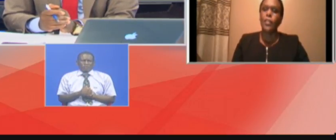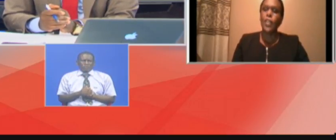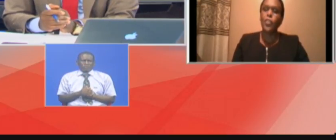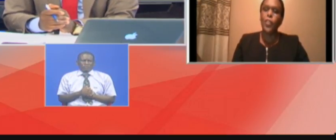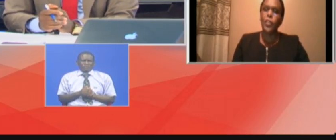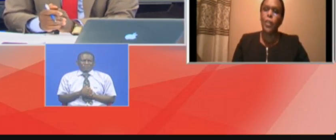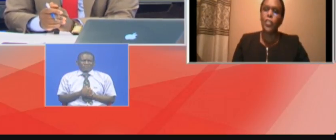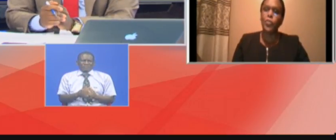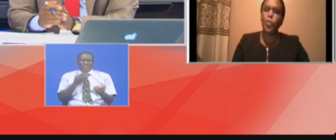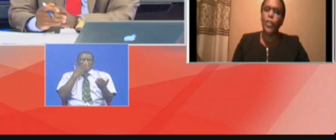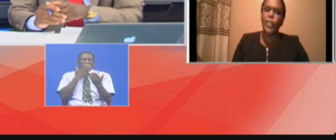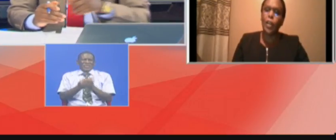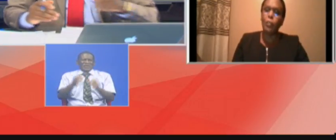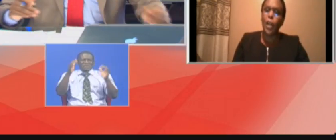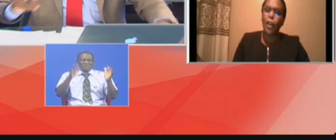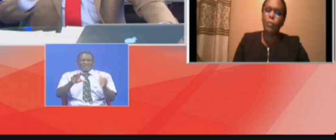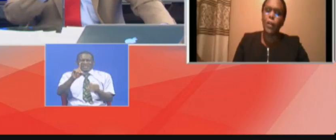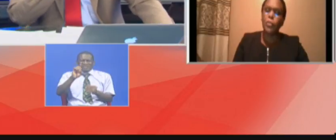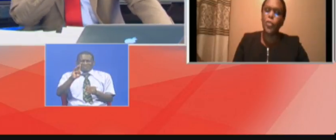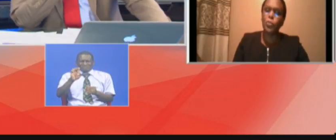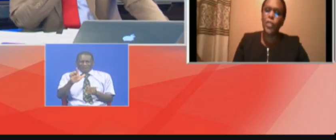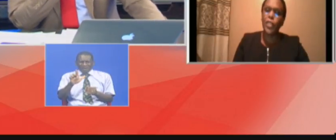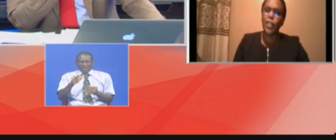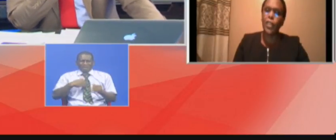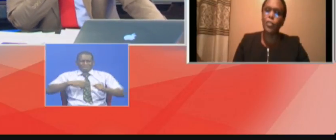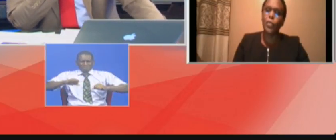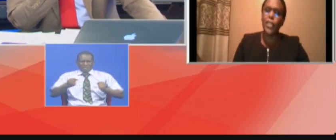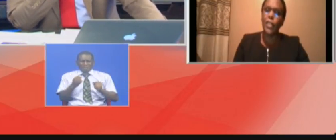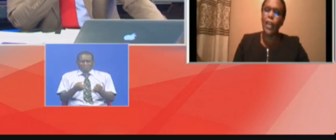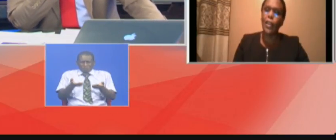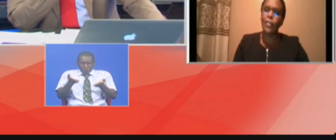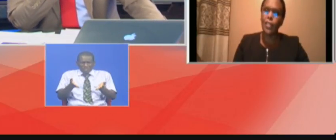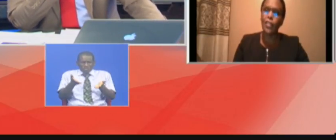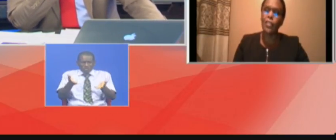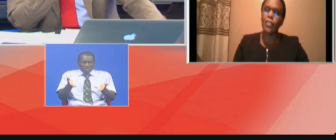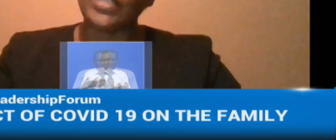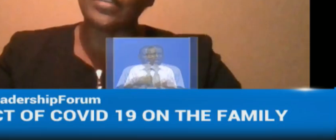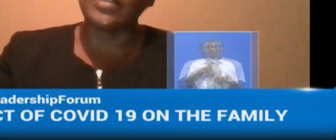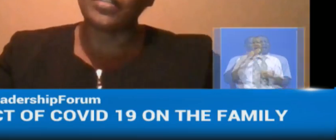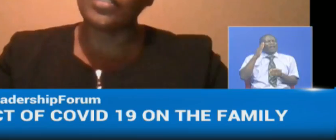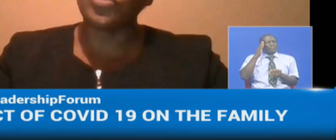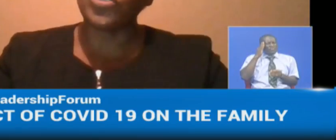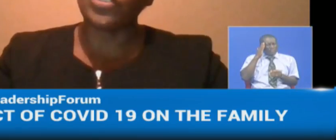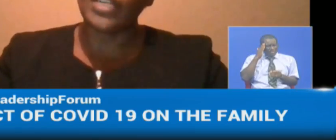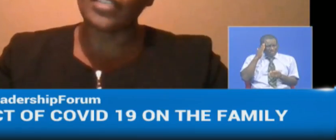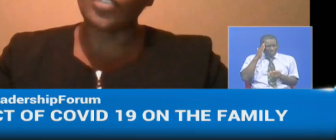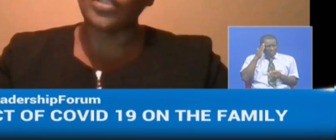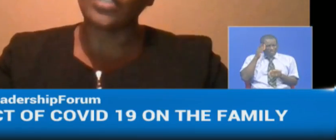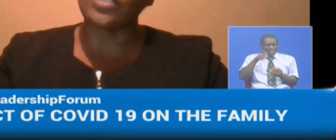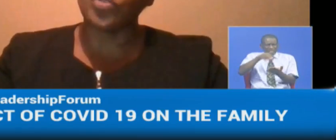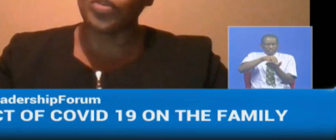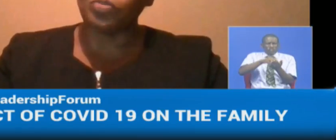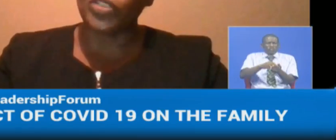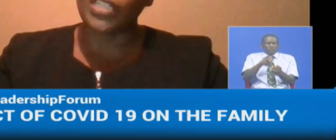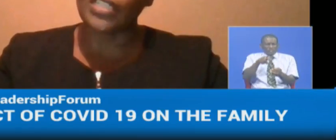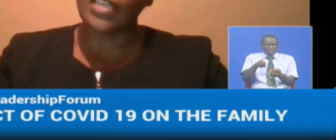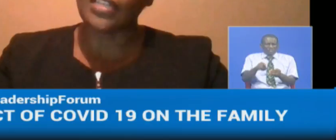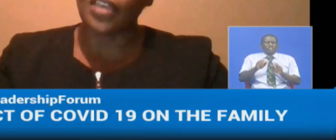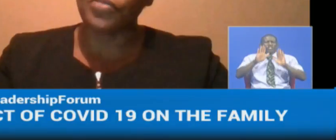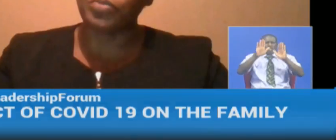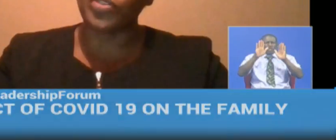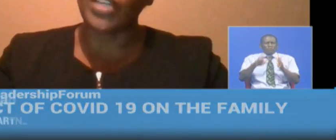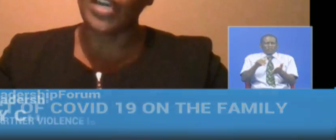Thank you very much, Ron, and I'm happy to be here today. I think it is in a situation like this one, it is so important